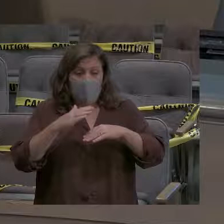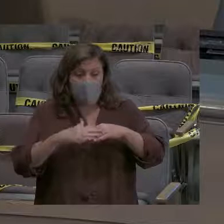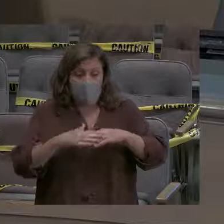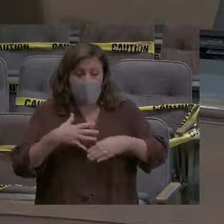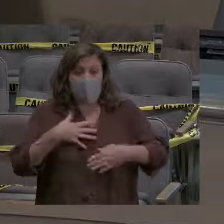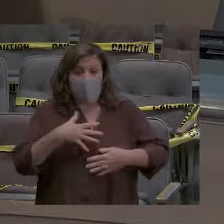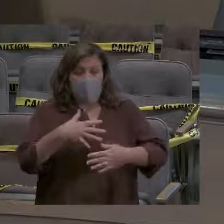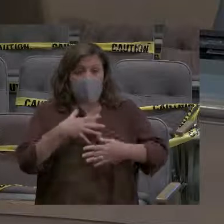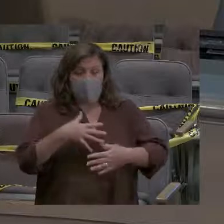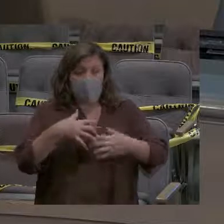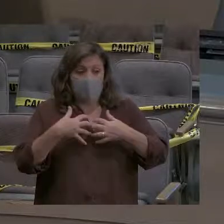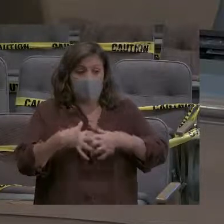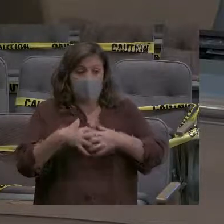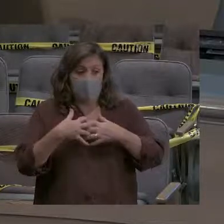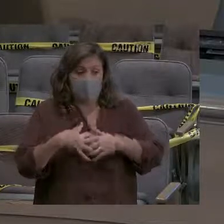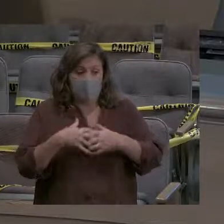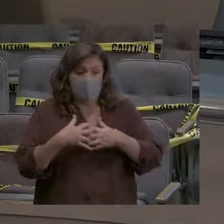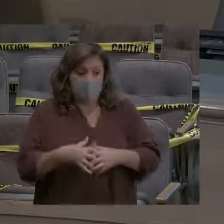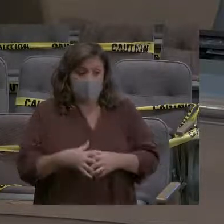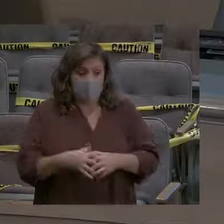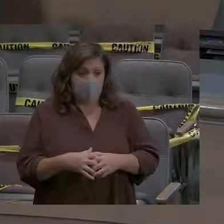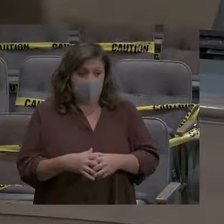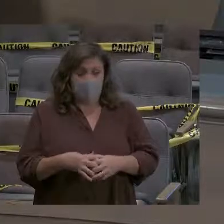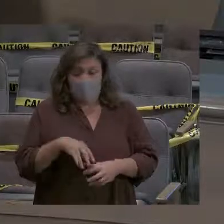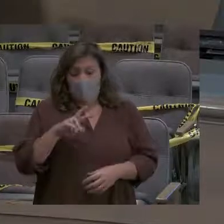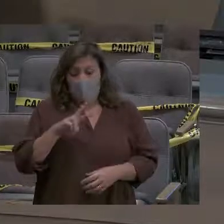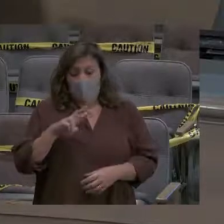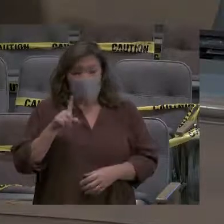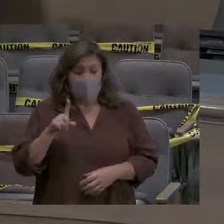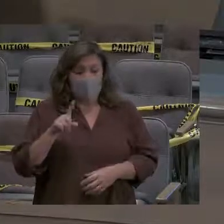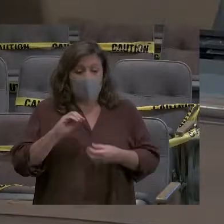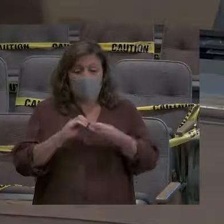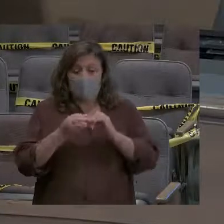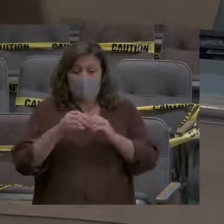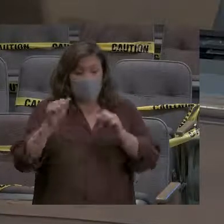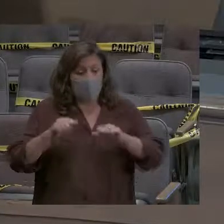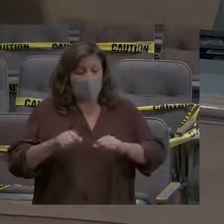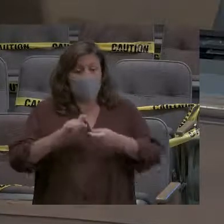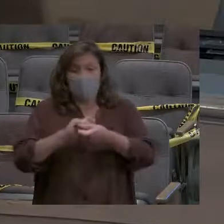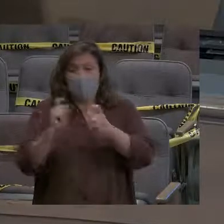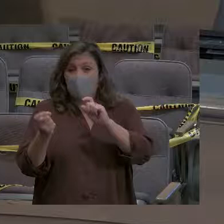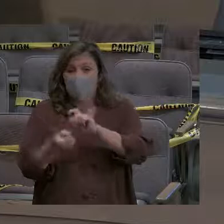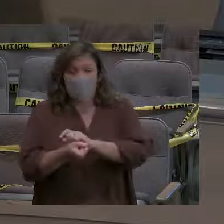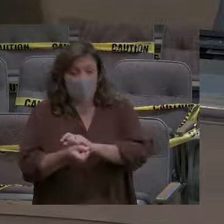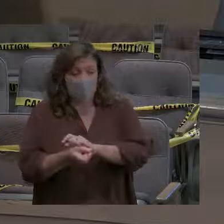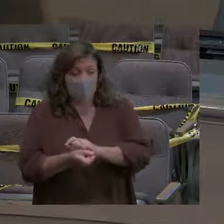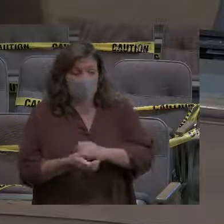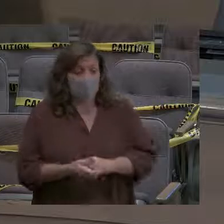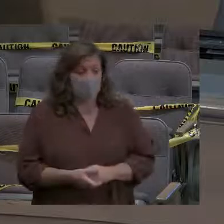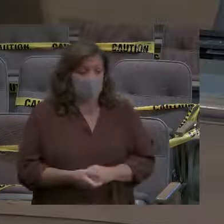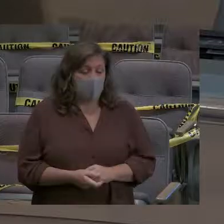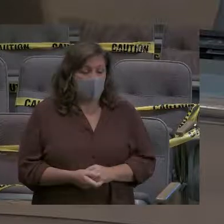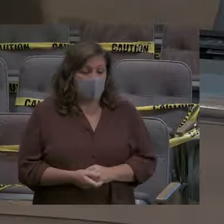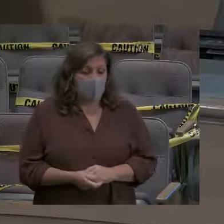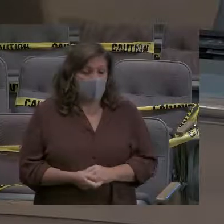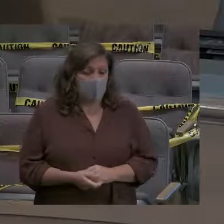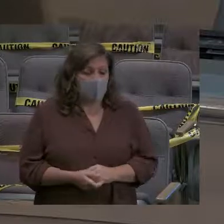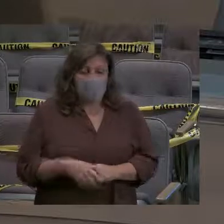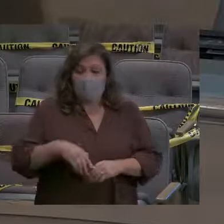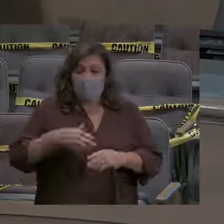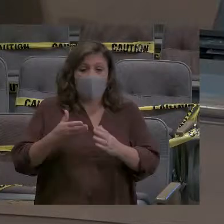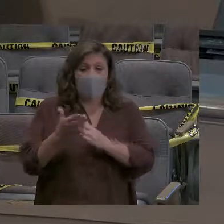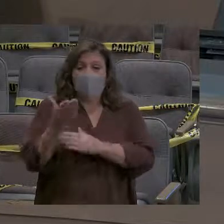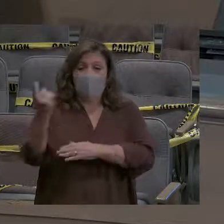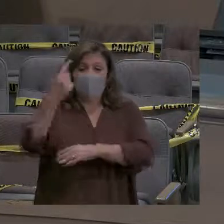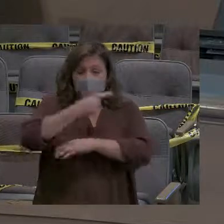ventilator. What I would tell you, that's a very dynamic number. I mean, it can change. Certainly will change within the course of the